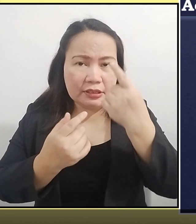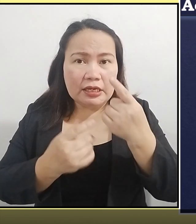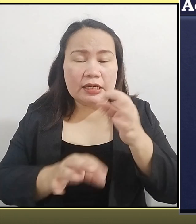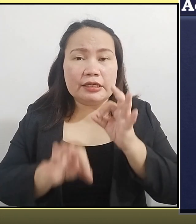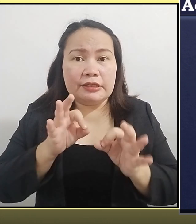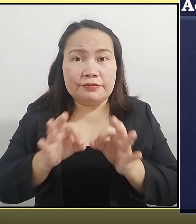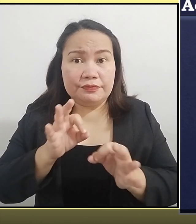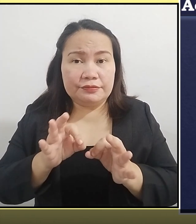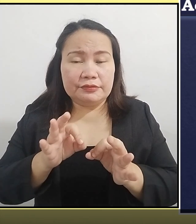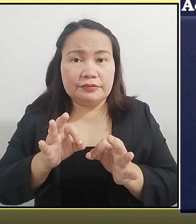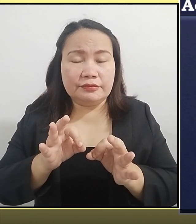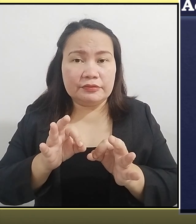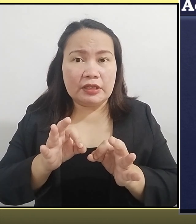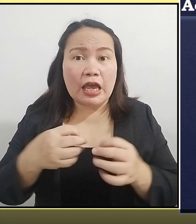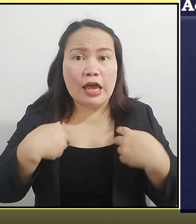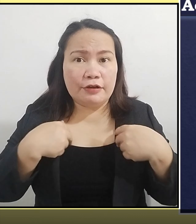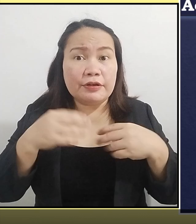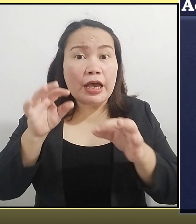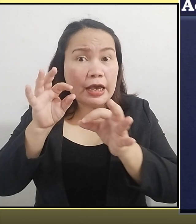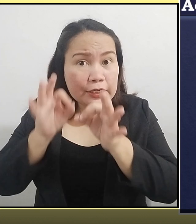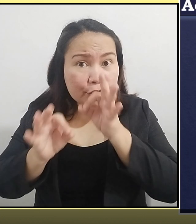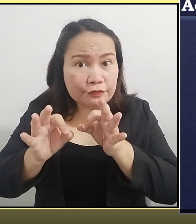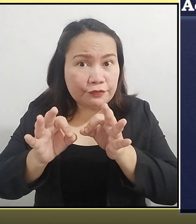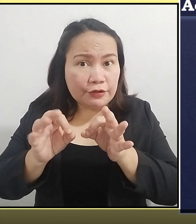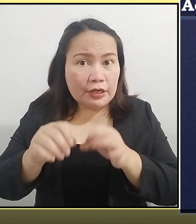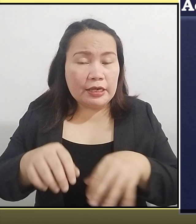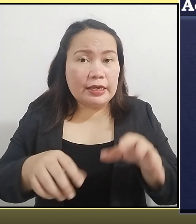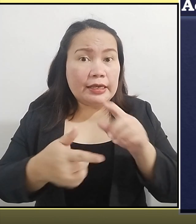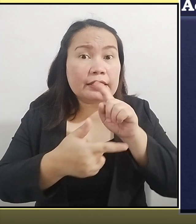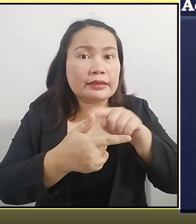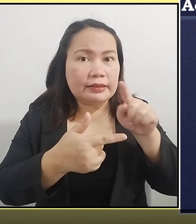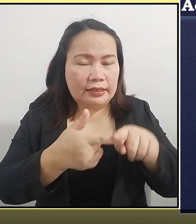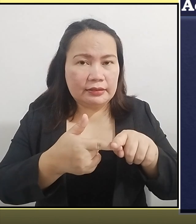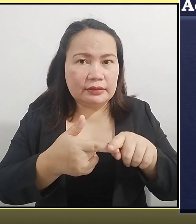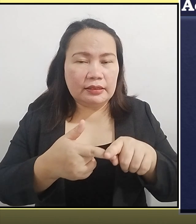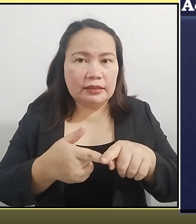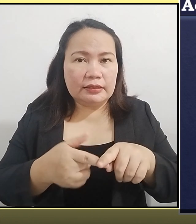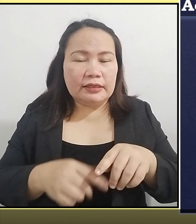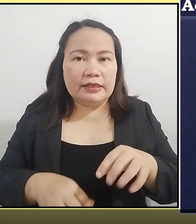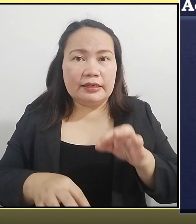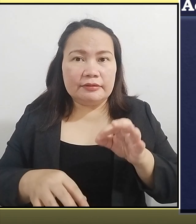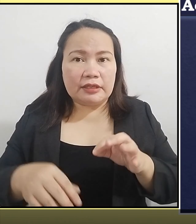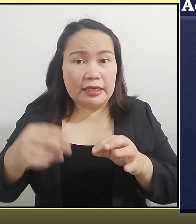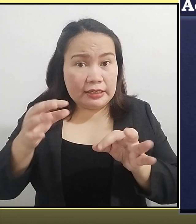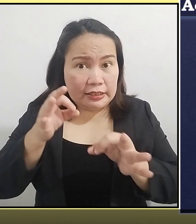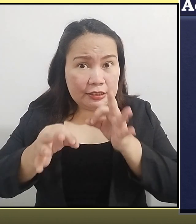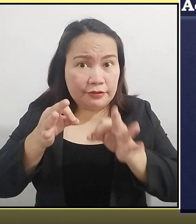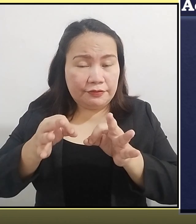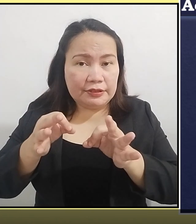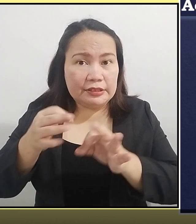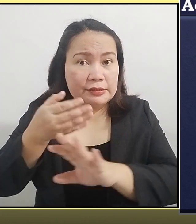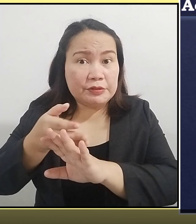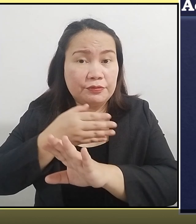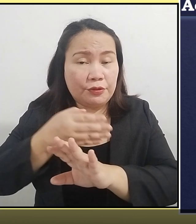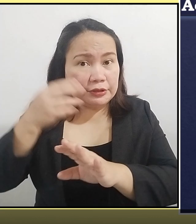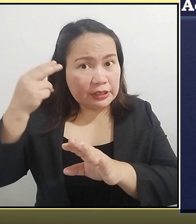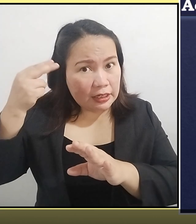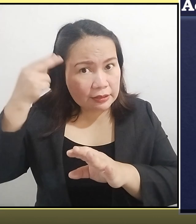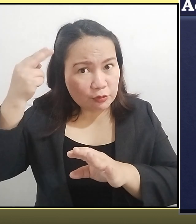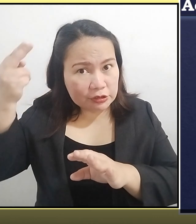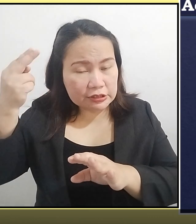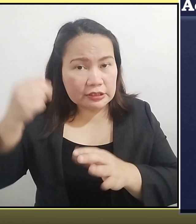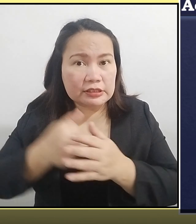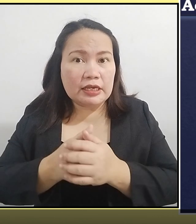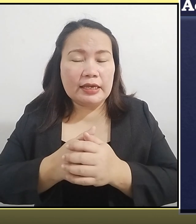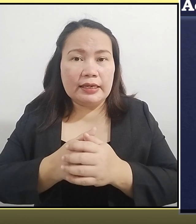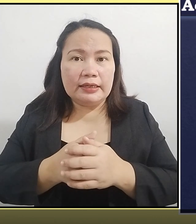form siya kapag meron lang po tayong if before the hypothesis and then before the conclusion. So,